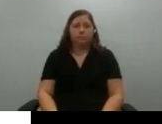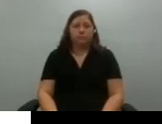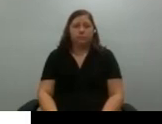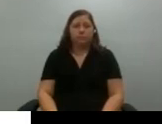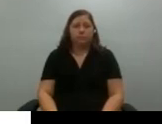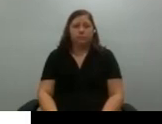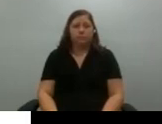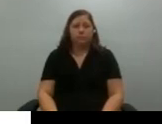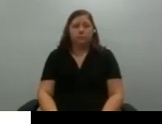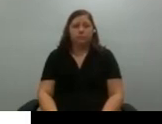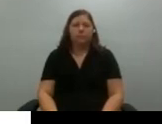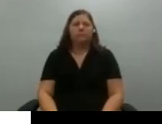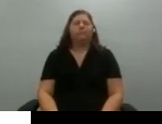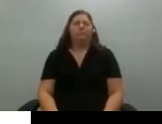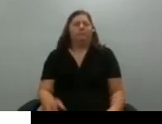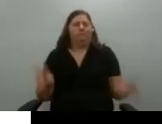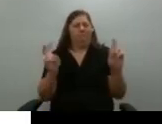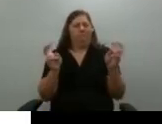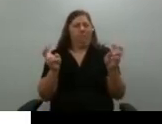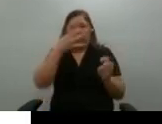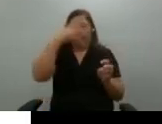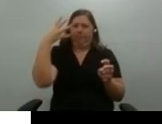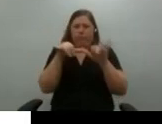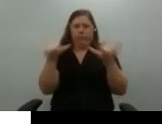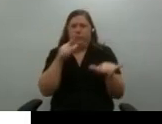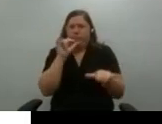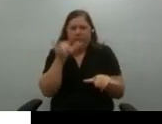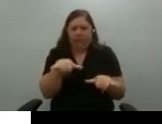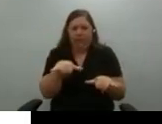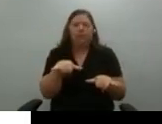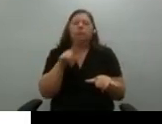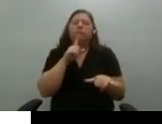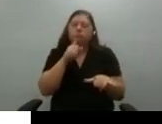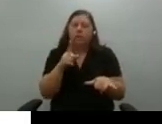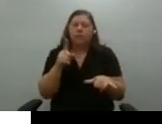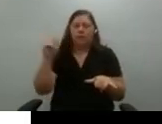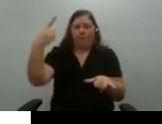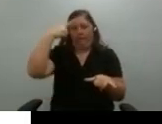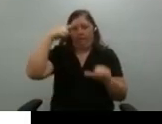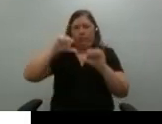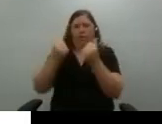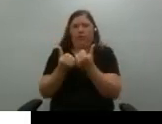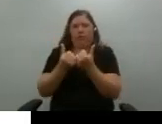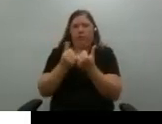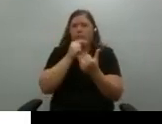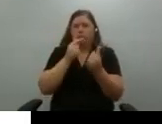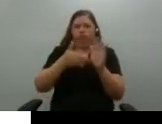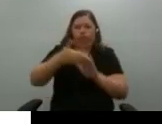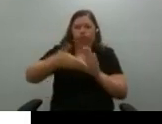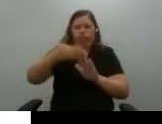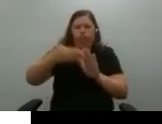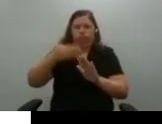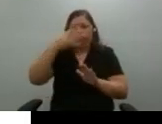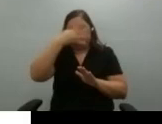So first, who is immigration? Immigration refers to the government agencies that are responsible for